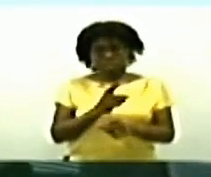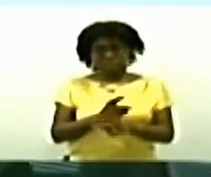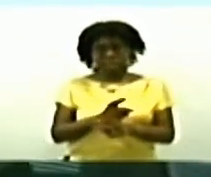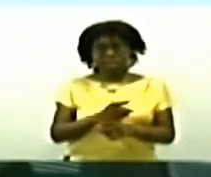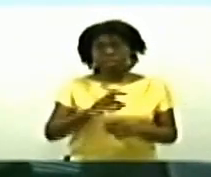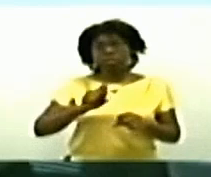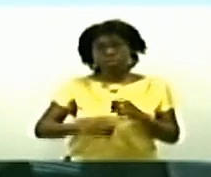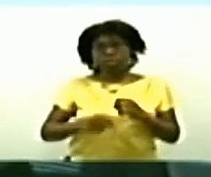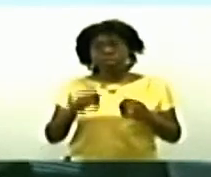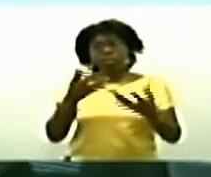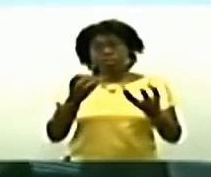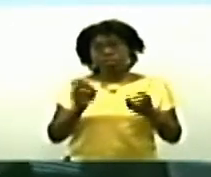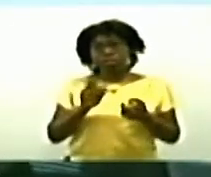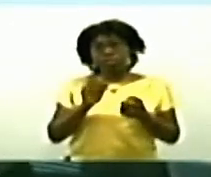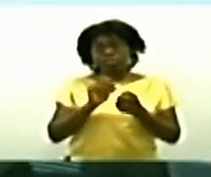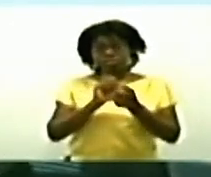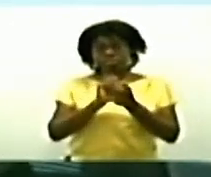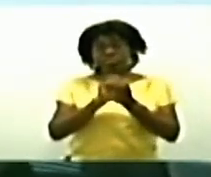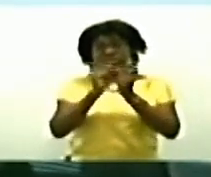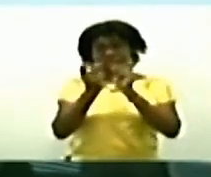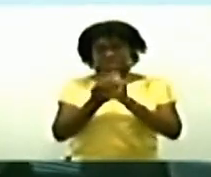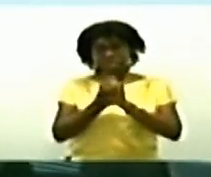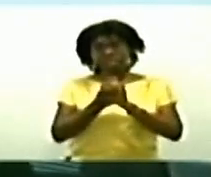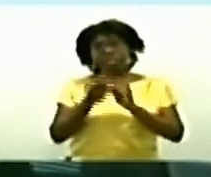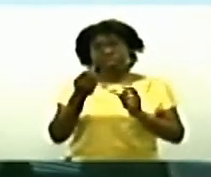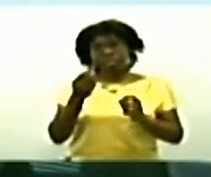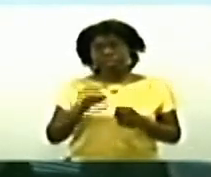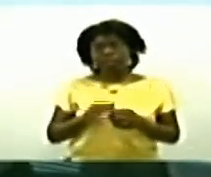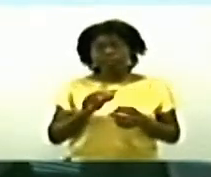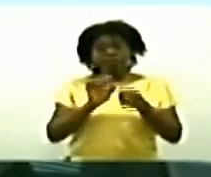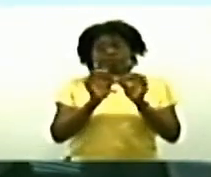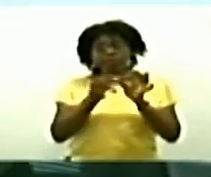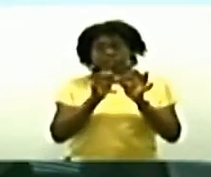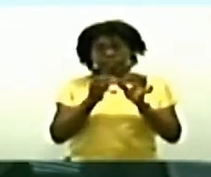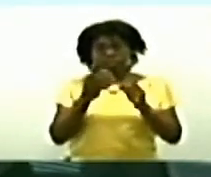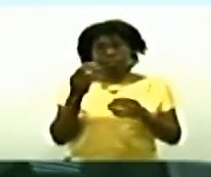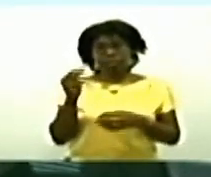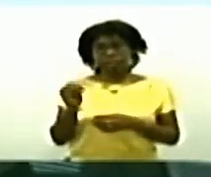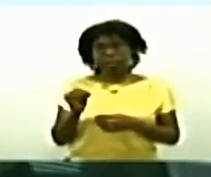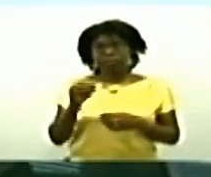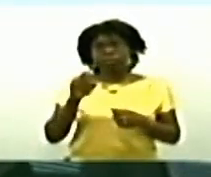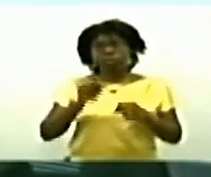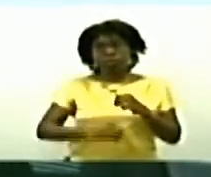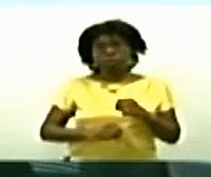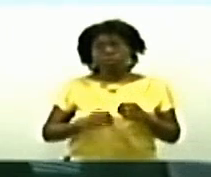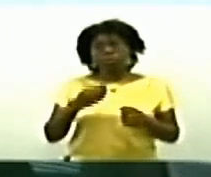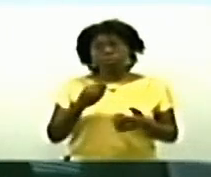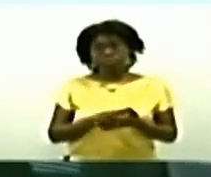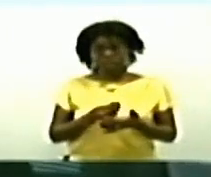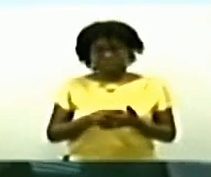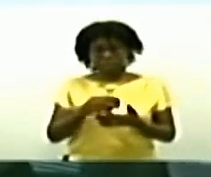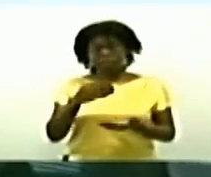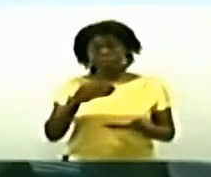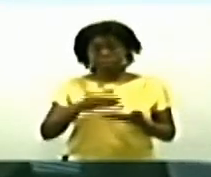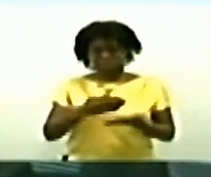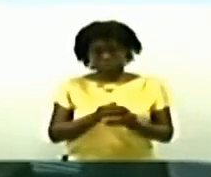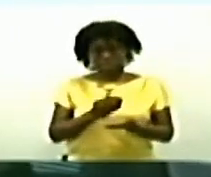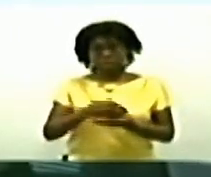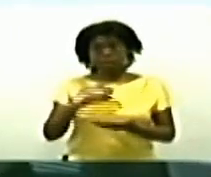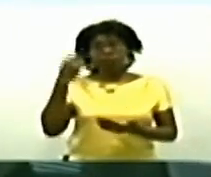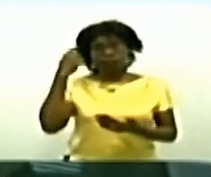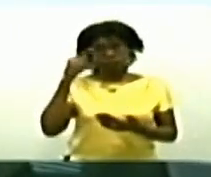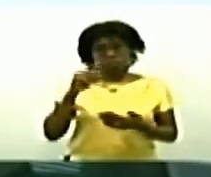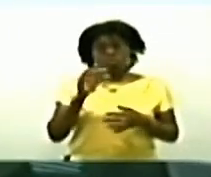work has been going to have them repaired, like patching it. So funds have been budgeted to have those